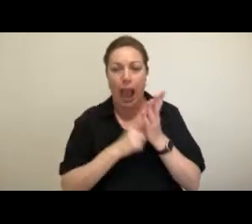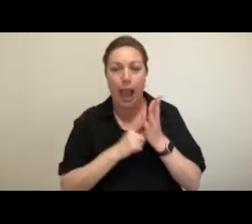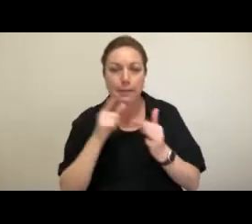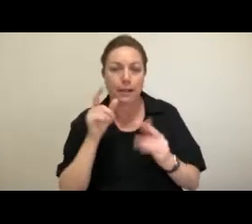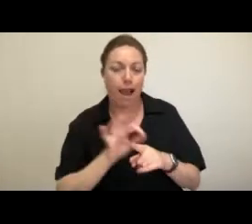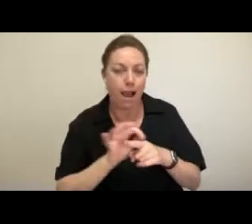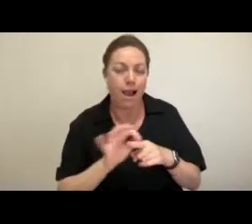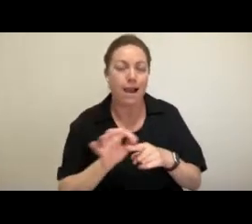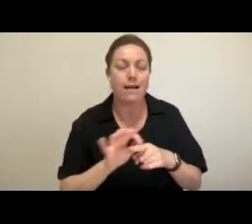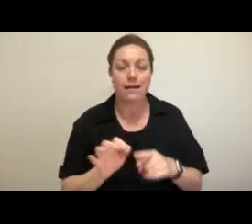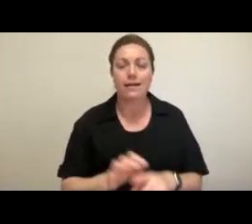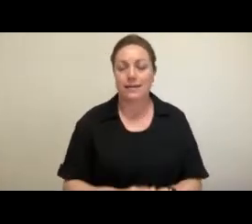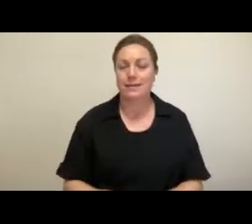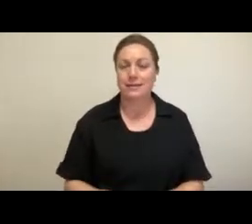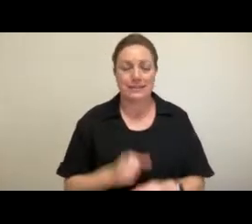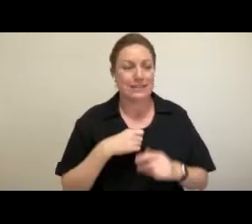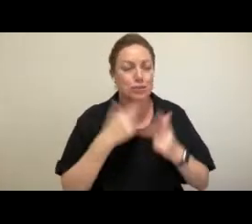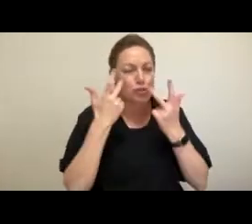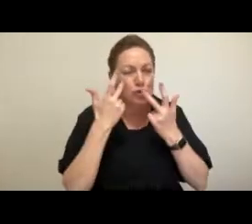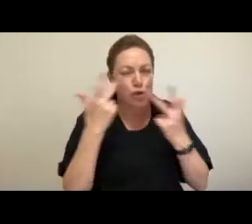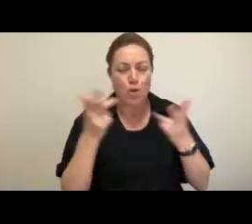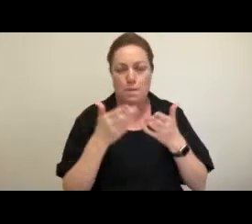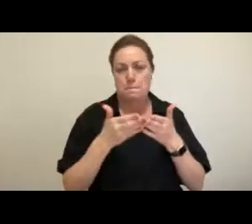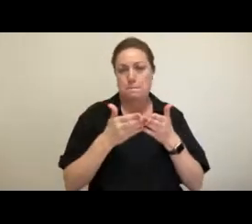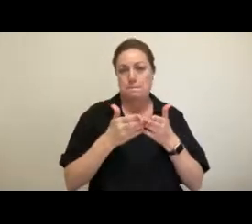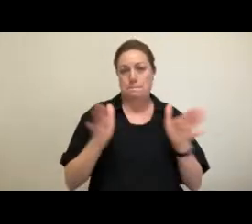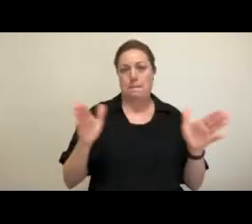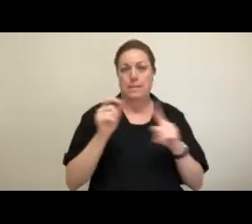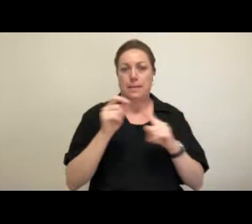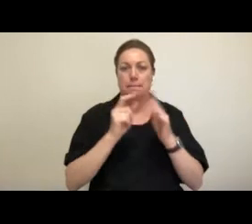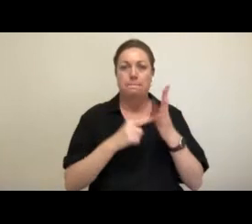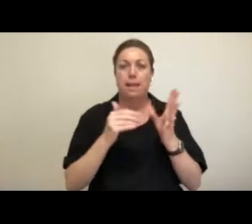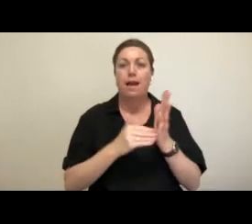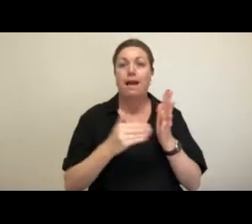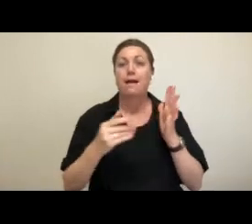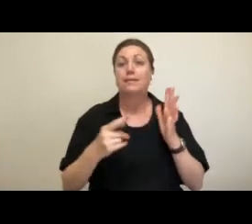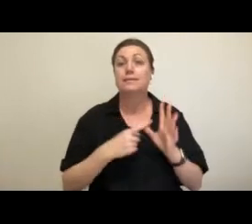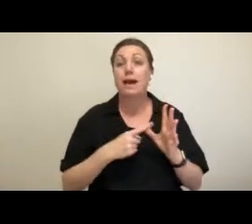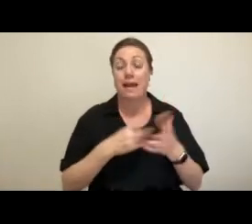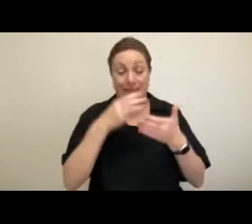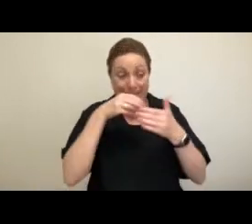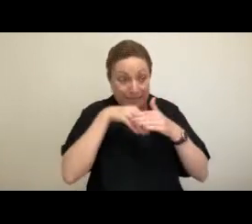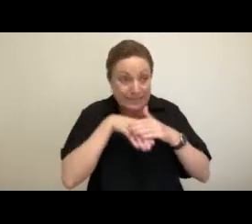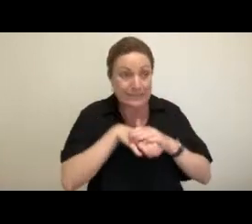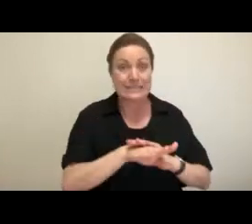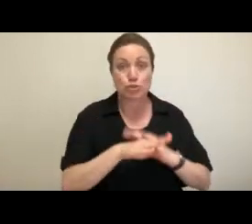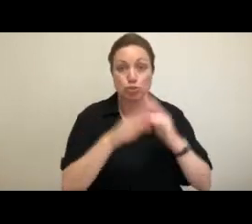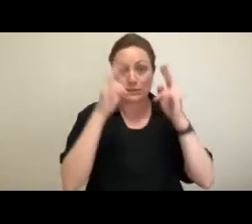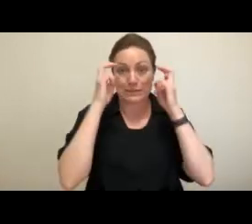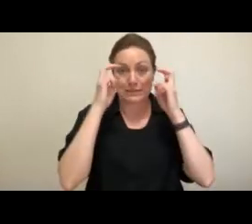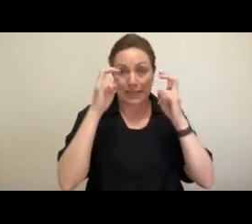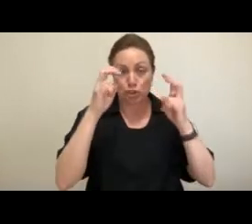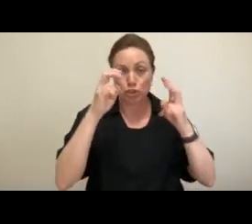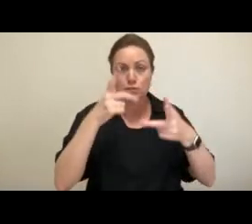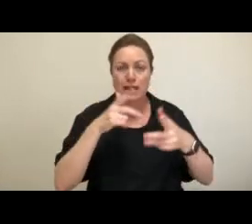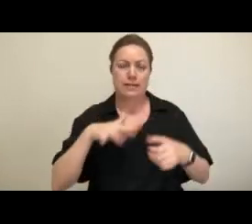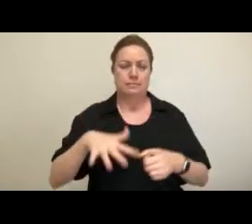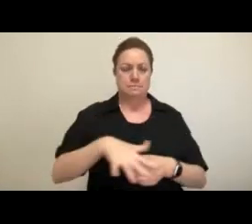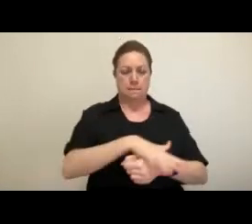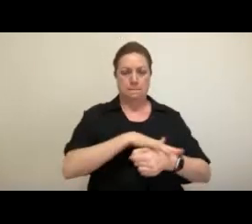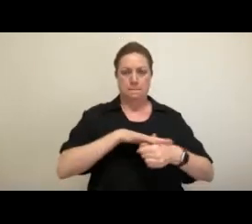feature in public plazas, station entrances and concourse areas, and the artists describe them as